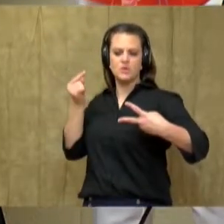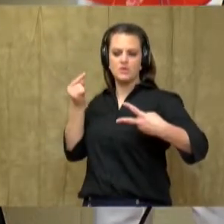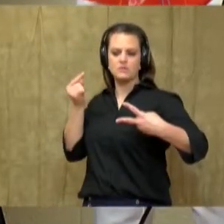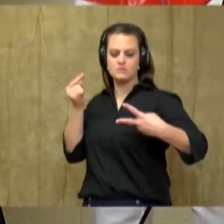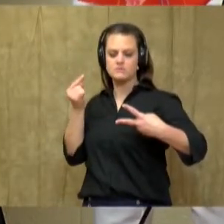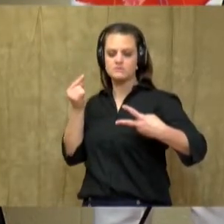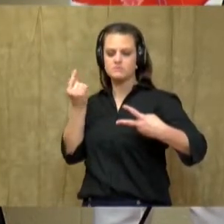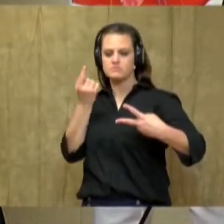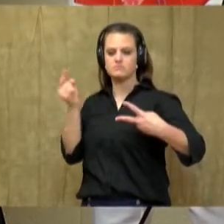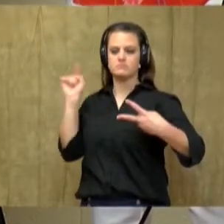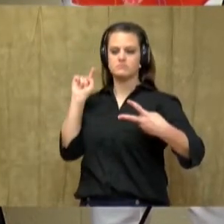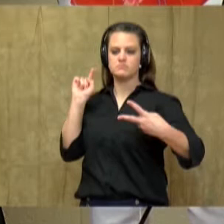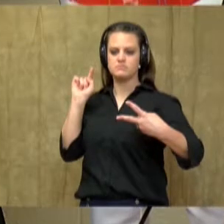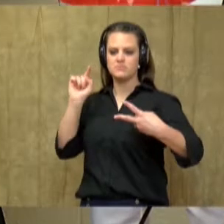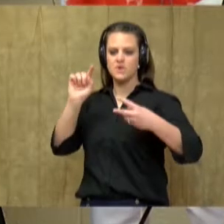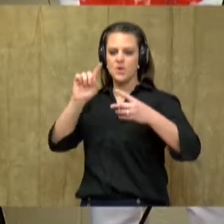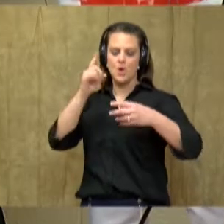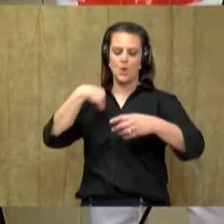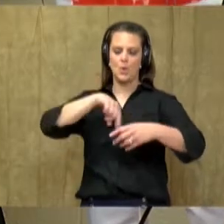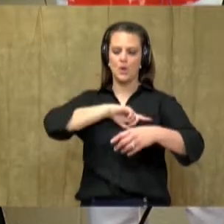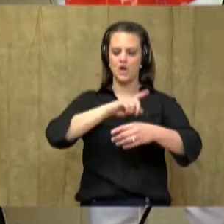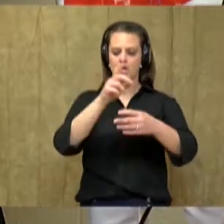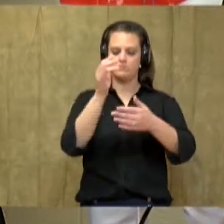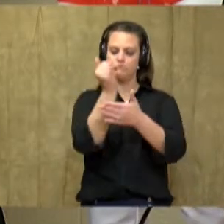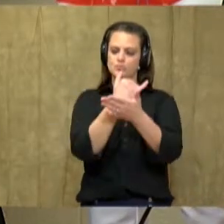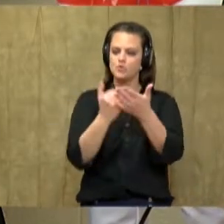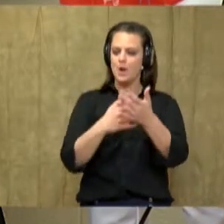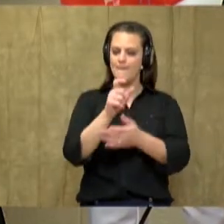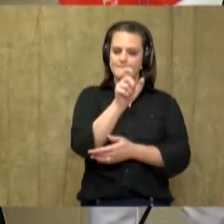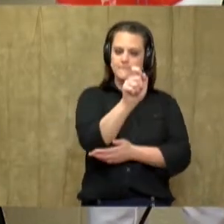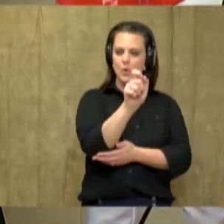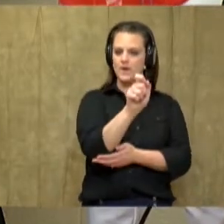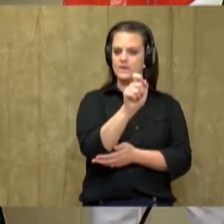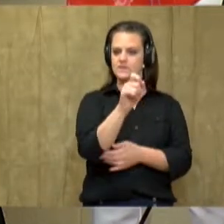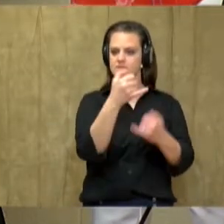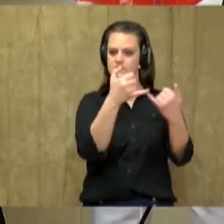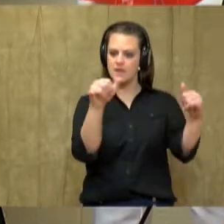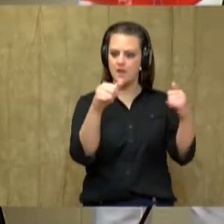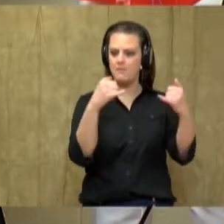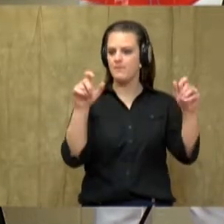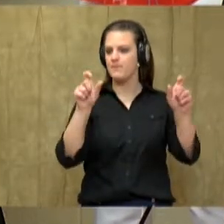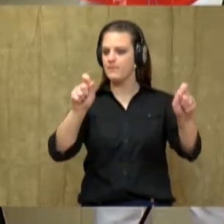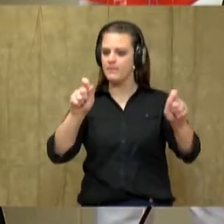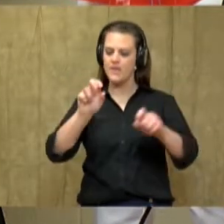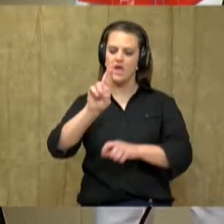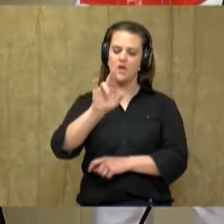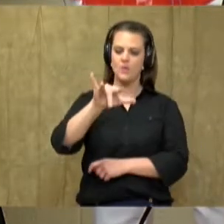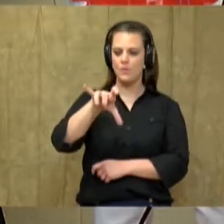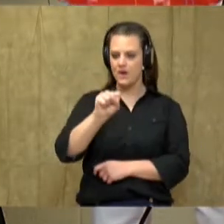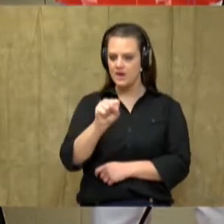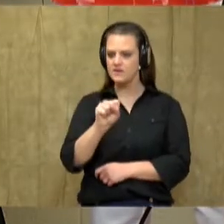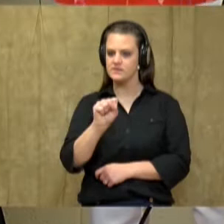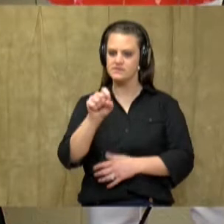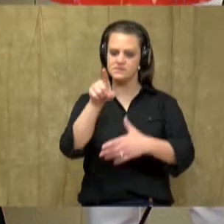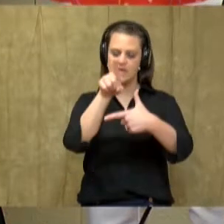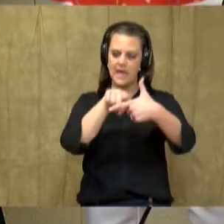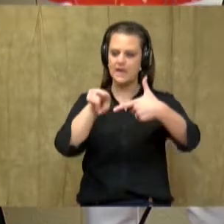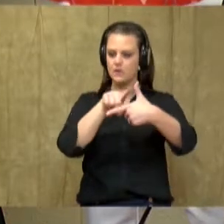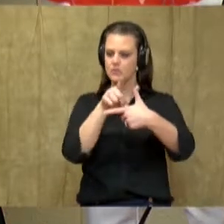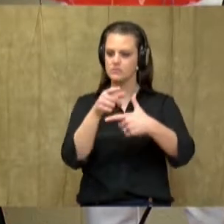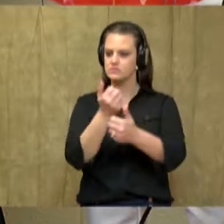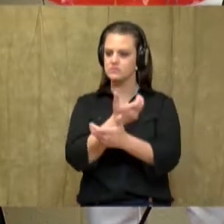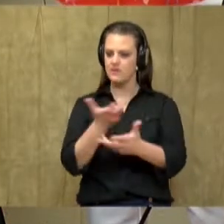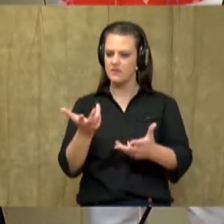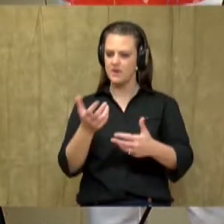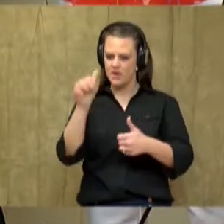week. We are going to draw points, lines, line segments, rays, and angles. Remember the three types of